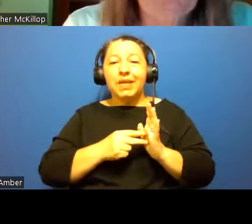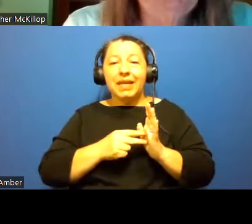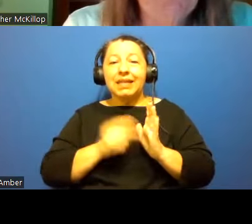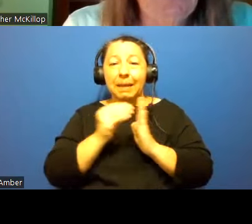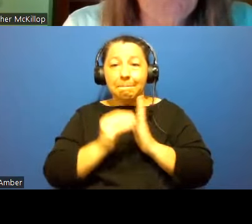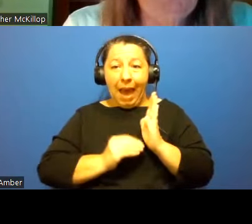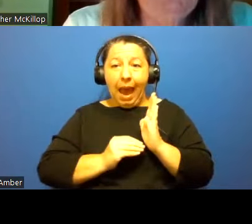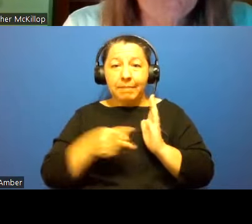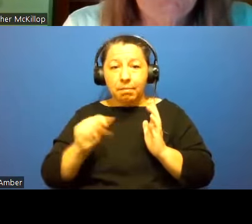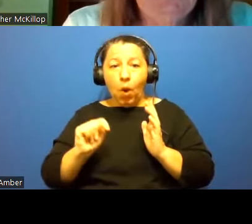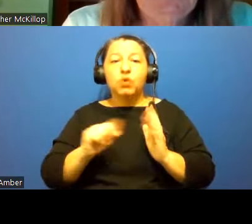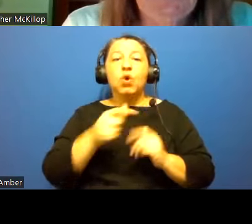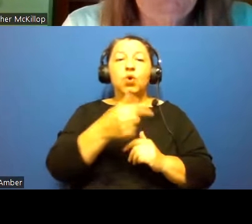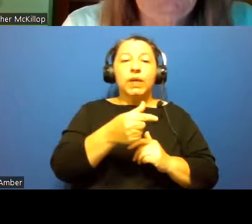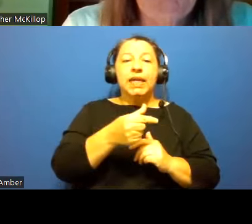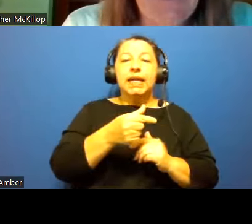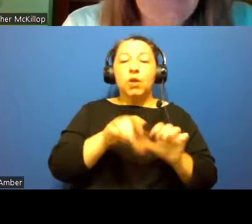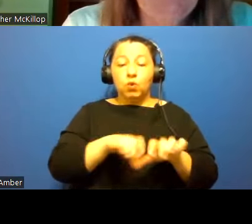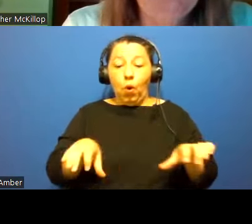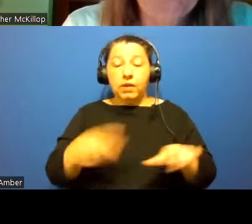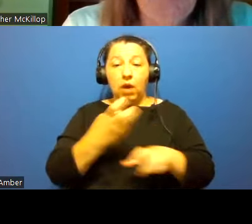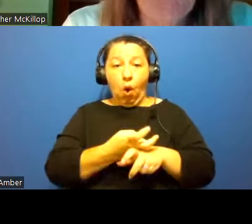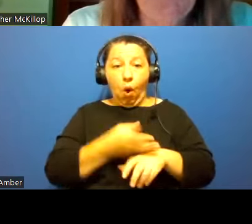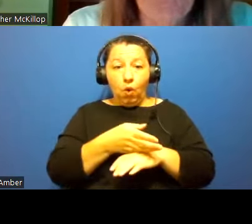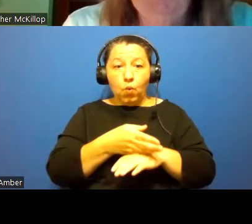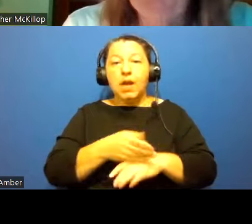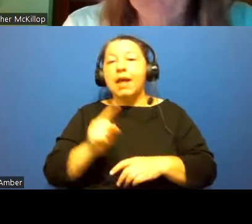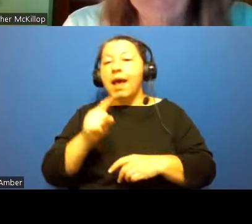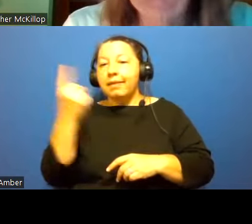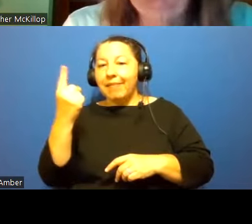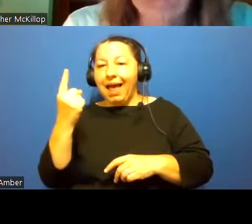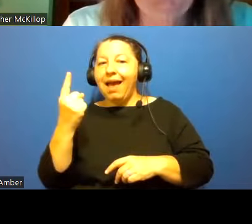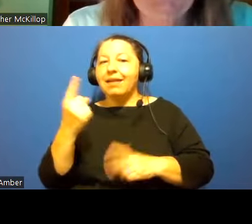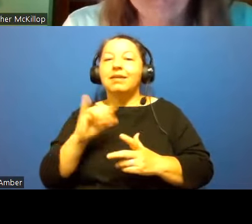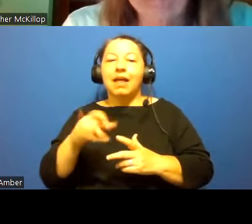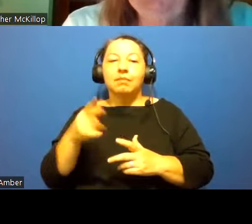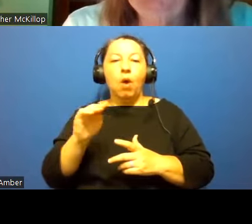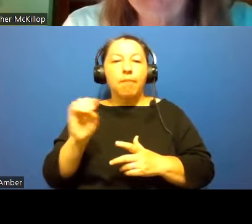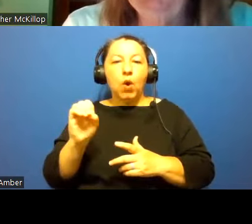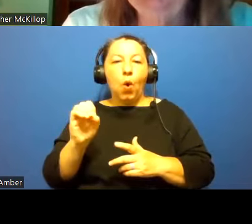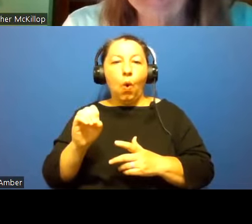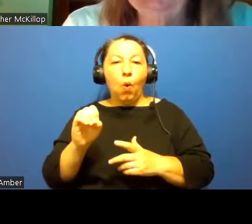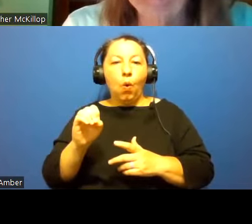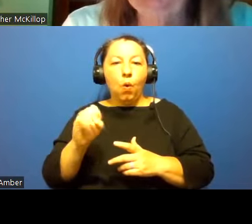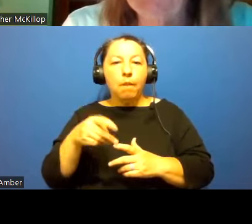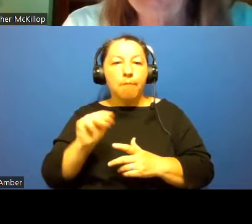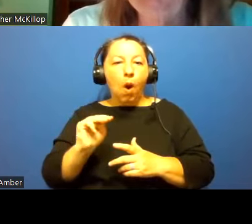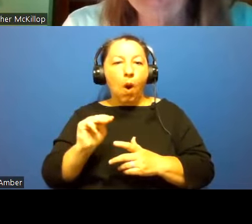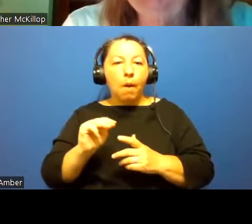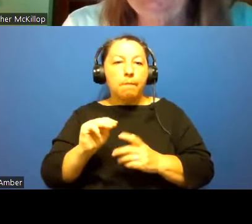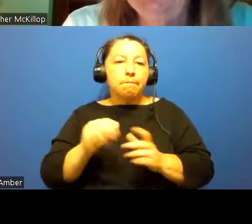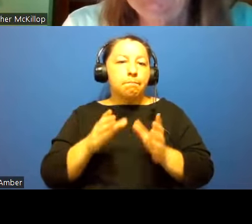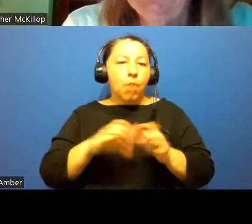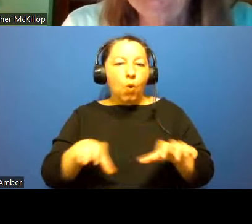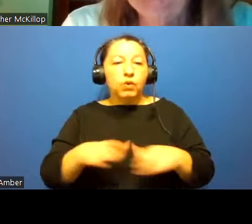marks horizontal hardwoods, and the black is palmetto palm posts. You really can't see it, but if you look at this insert map, you